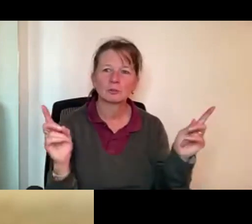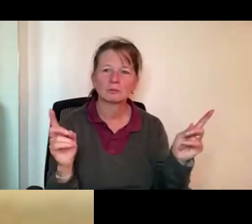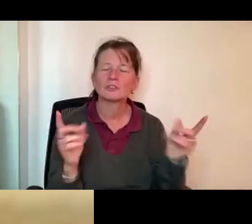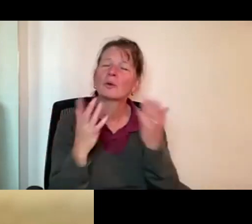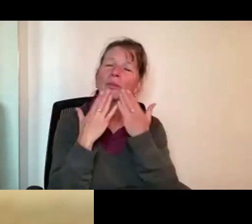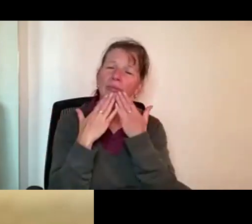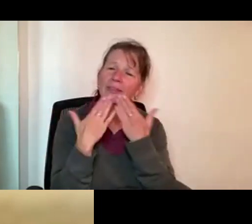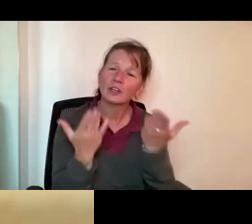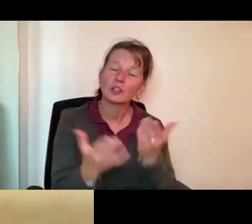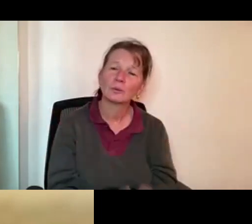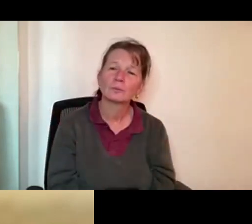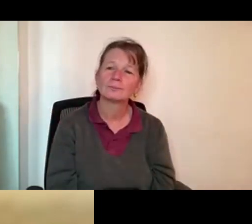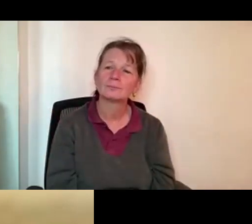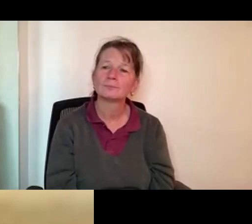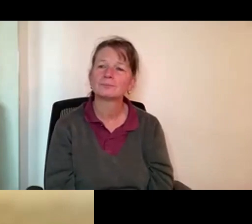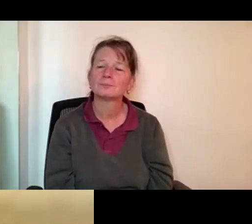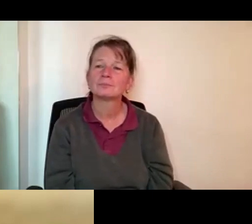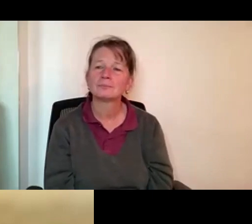that.